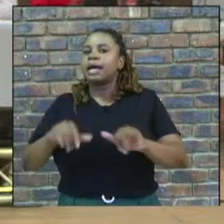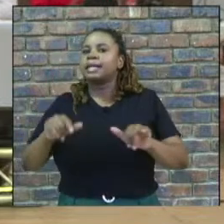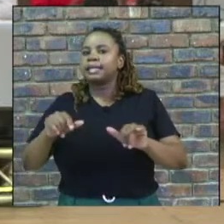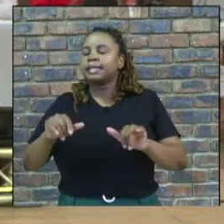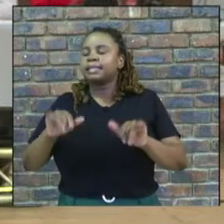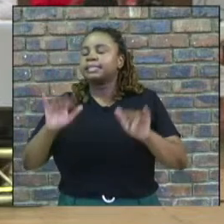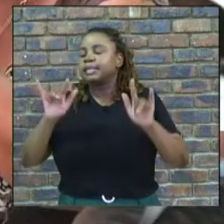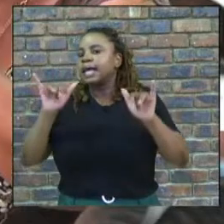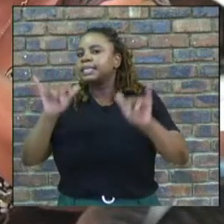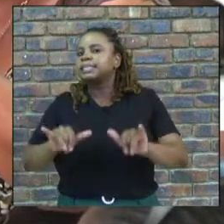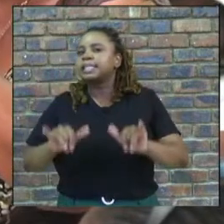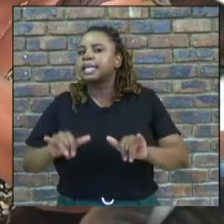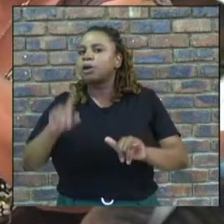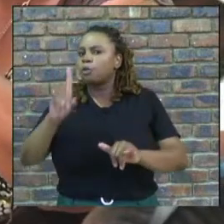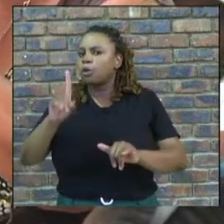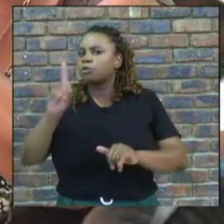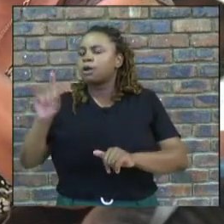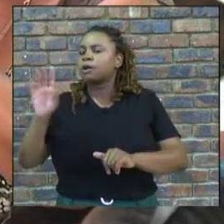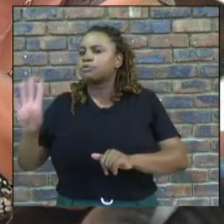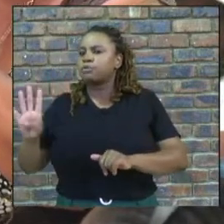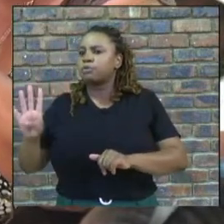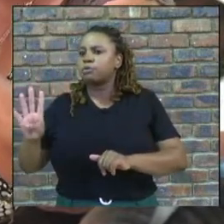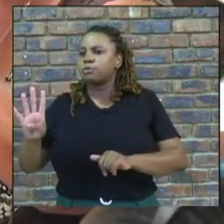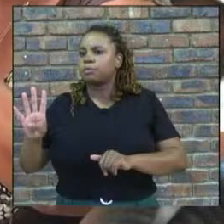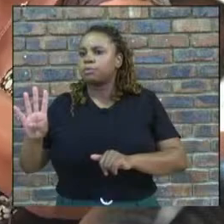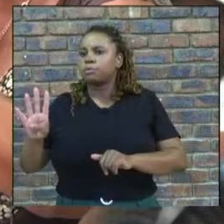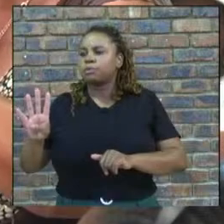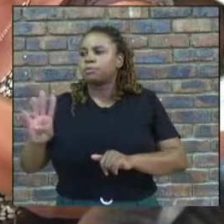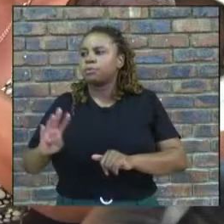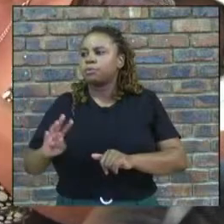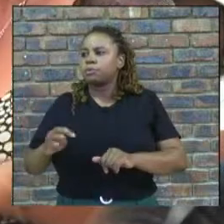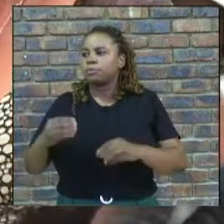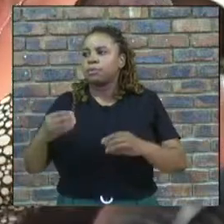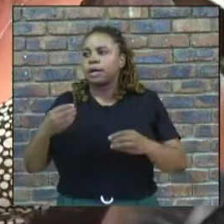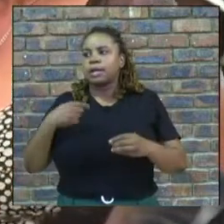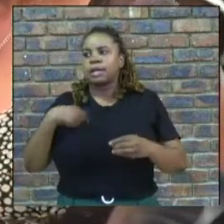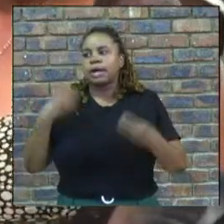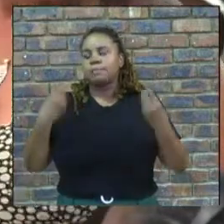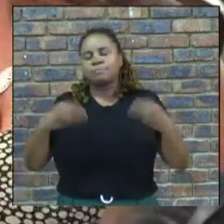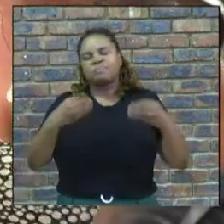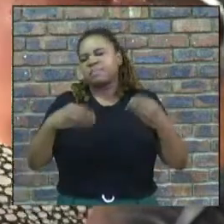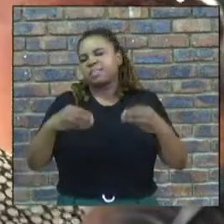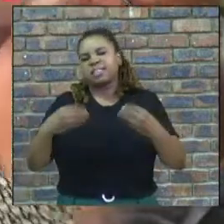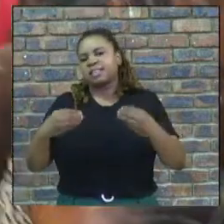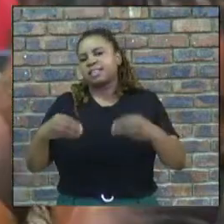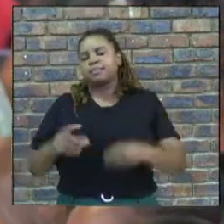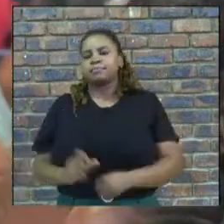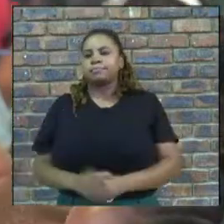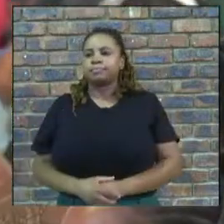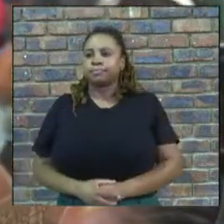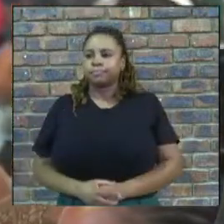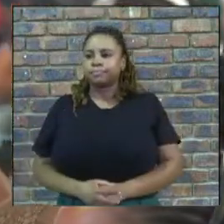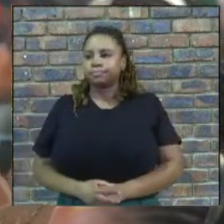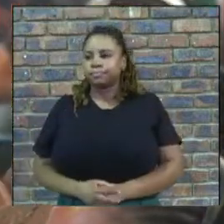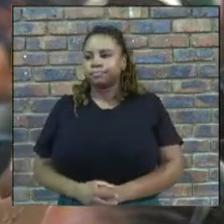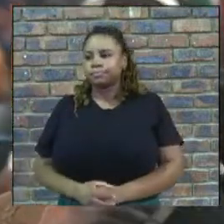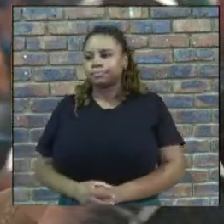Pipe Construction and Project. Ngikuma business. Okay, thank you very much. Are etse mbe aba bohle ne?